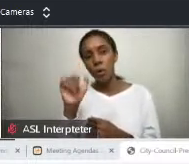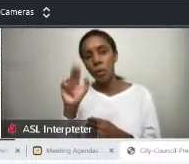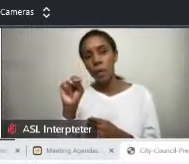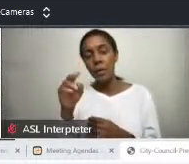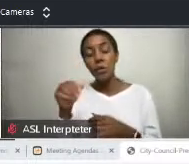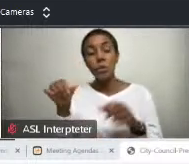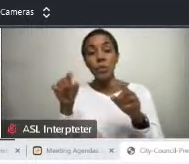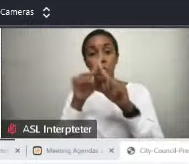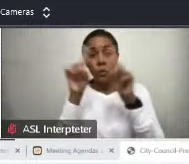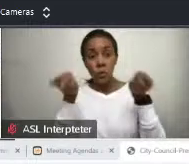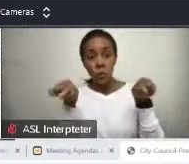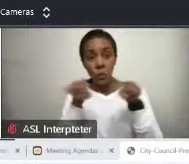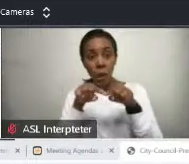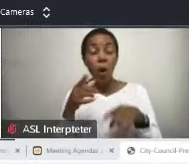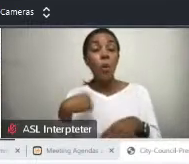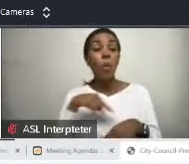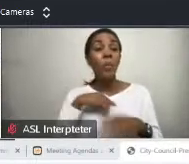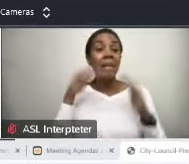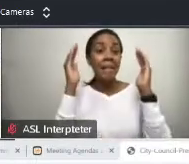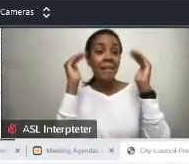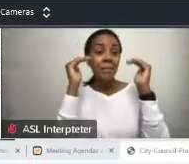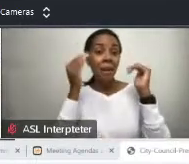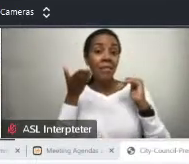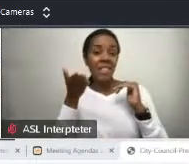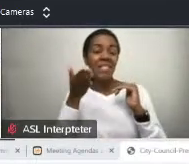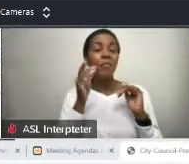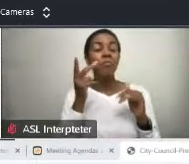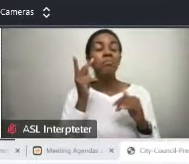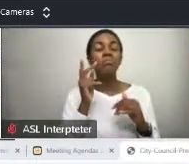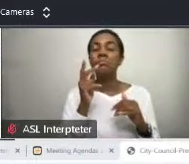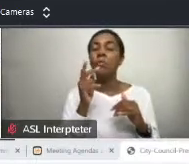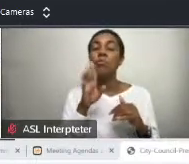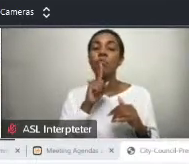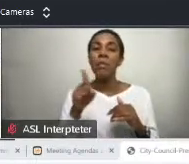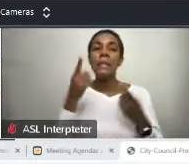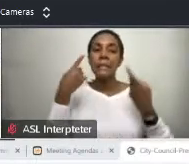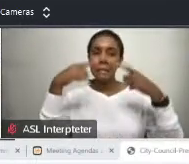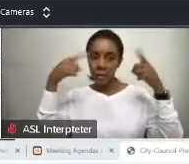And we expect these to do similarly well.